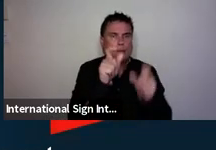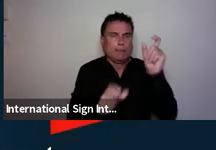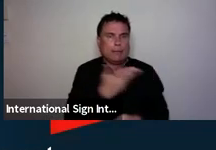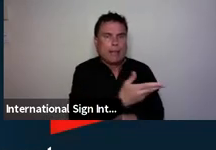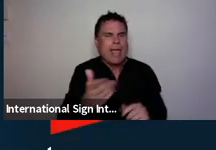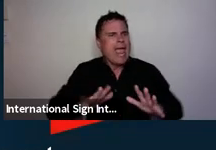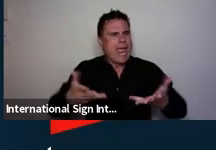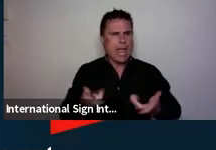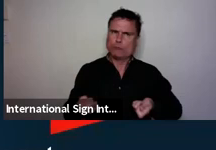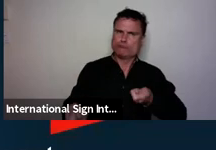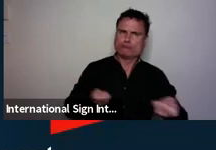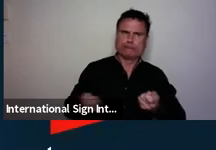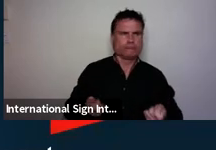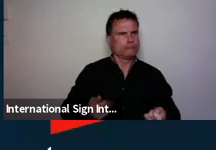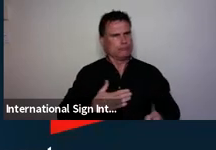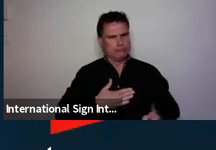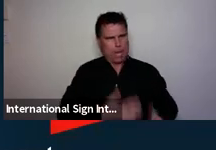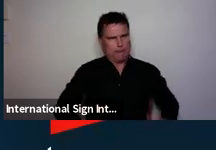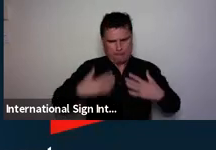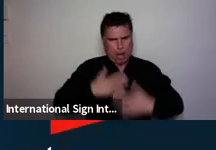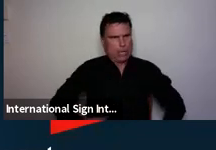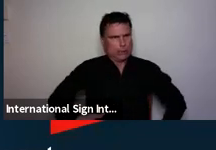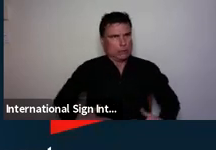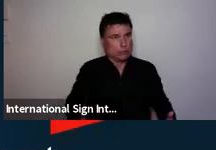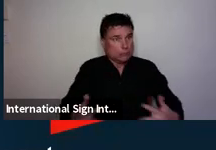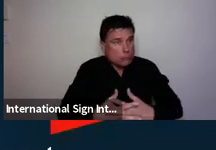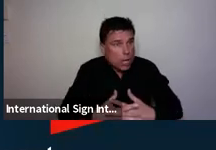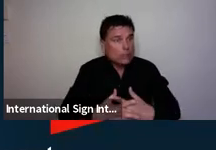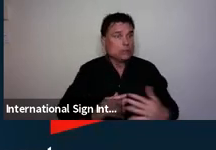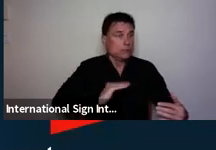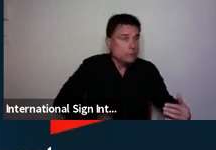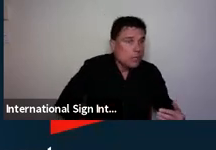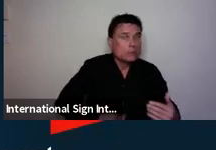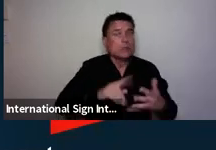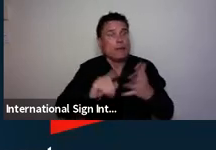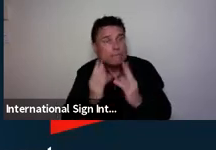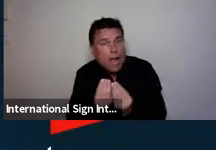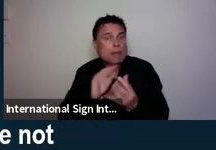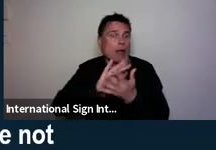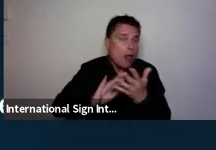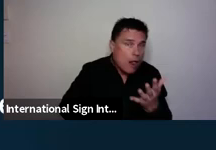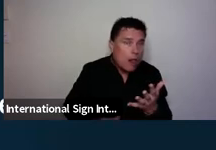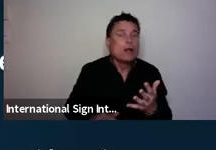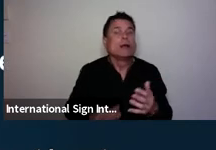still have access to sexual and reproductive health services, and be free of violence. Next slide, please.